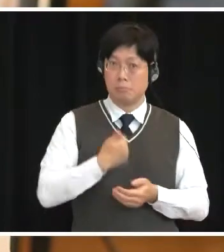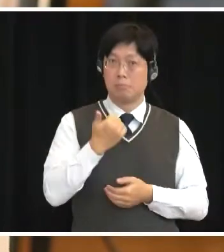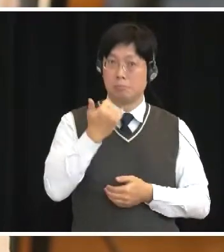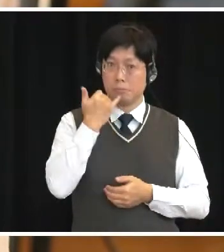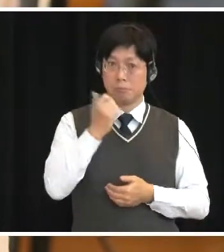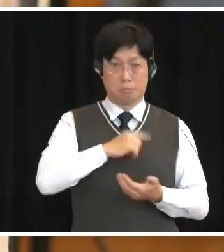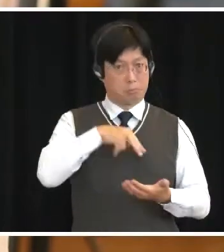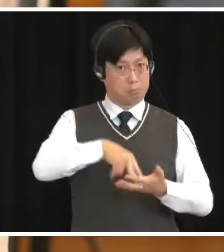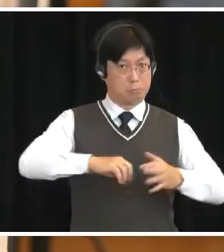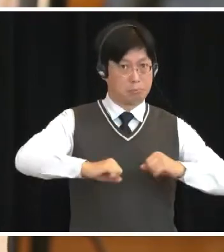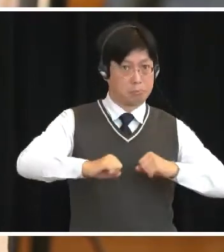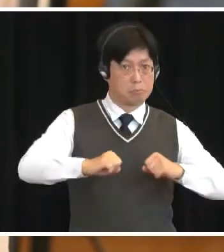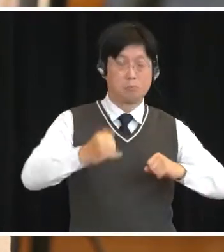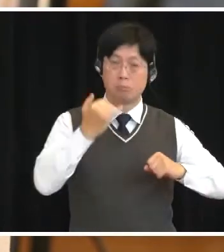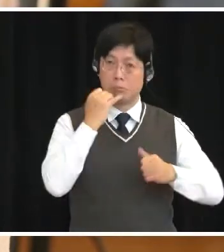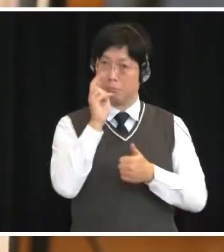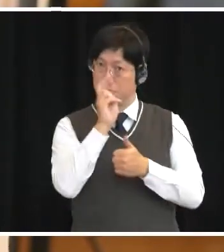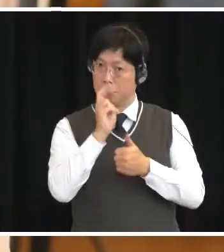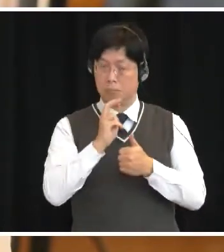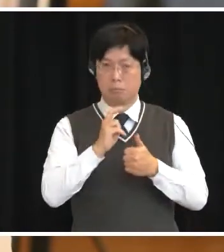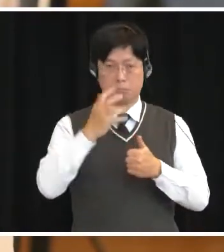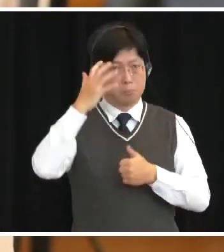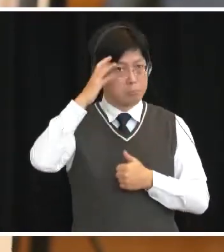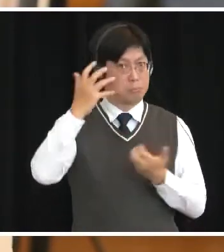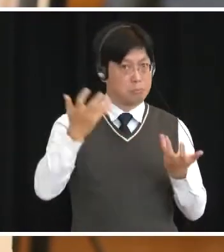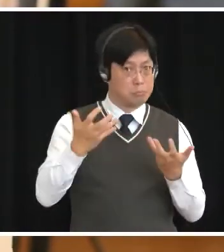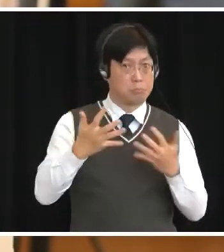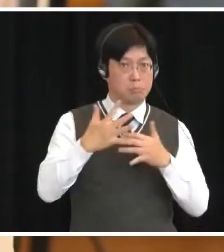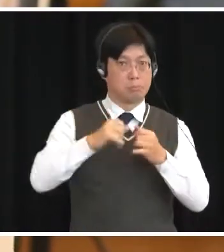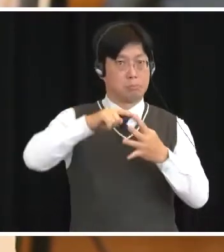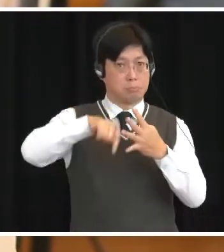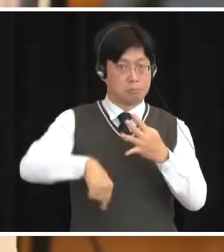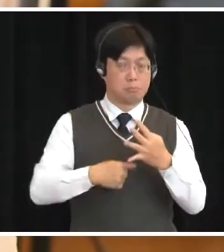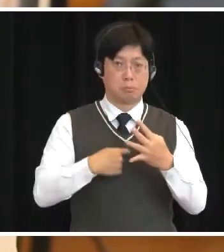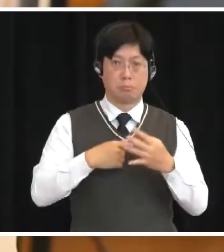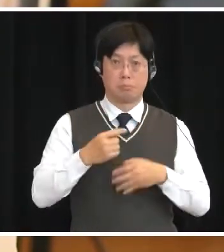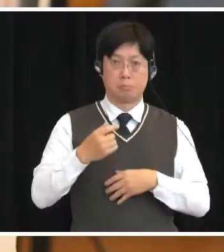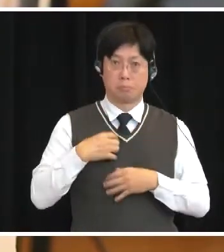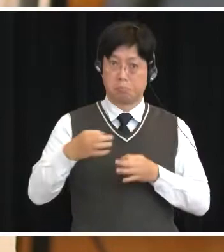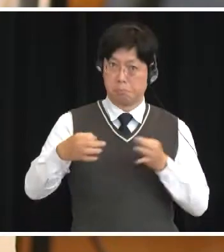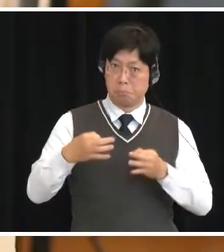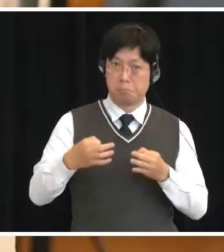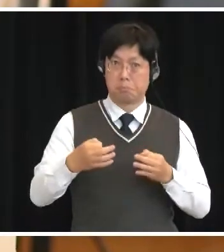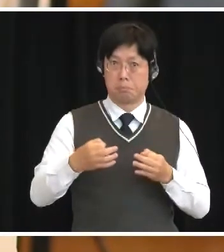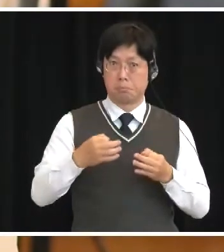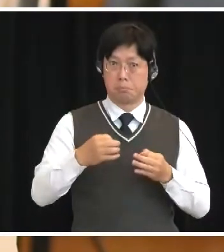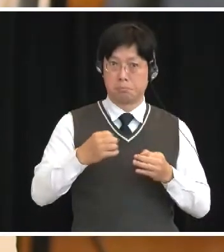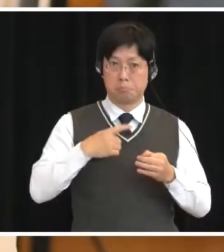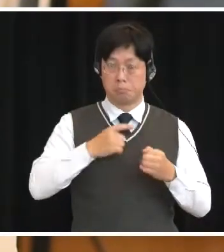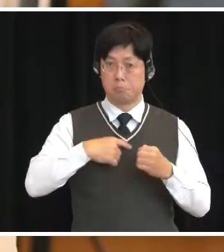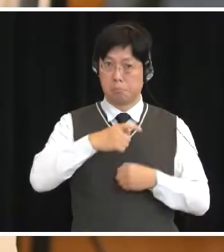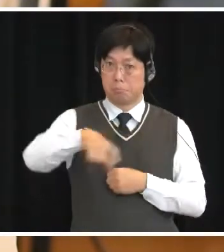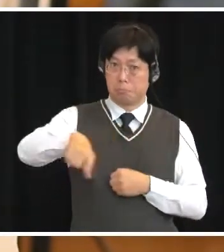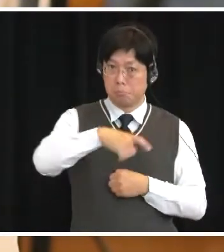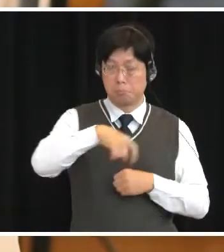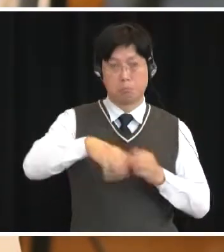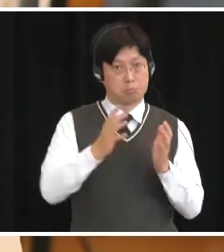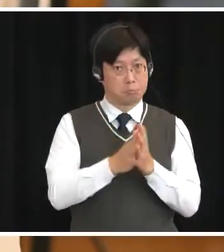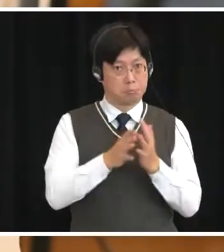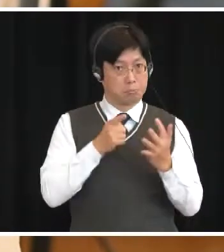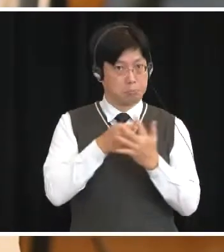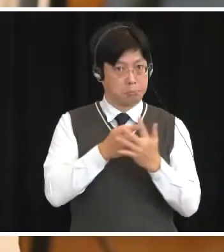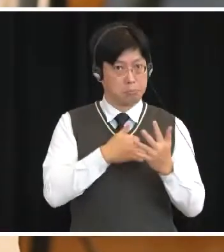economically, financially. They may not have the sufficient knowledge to engage in